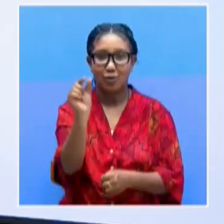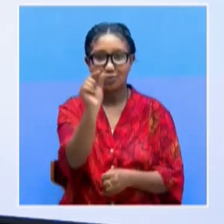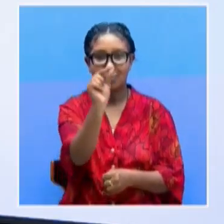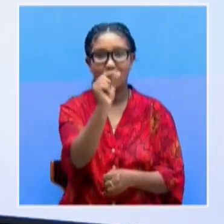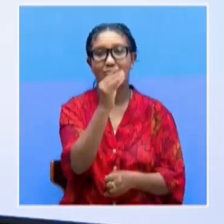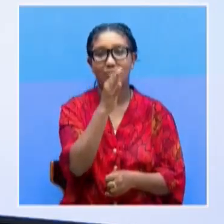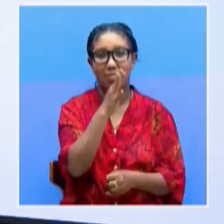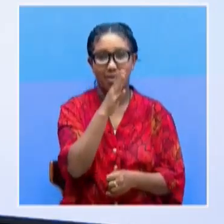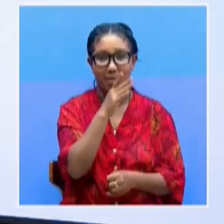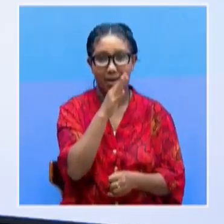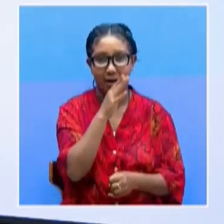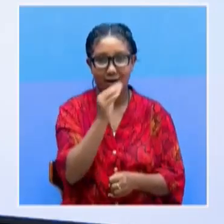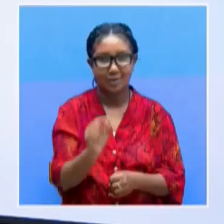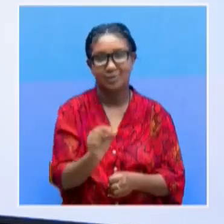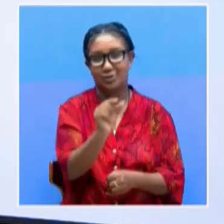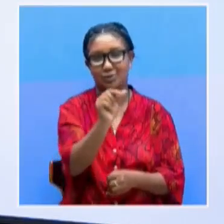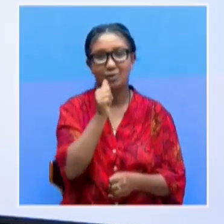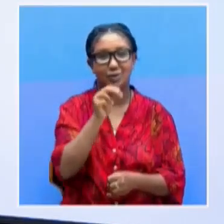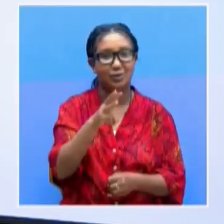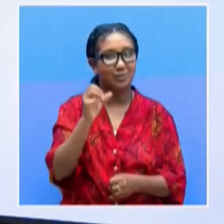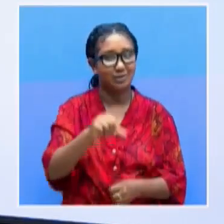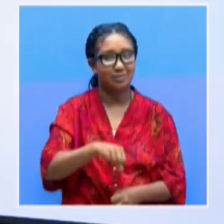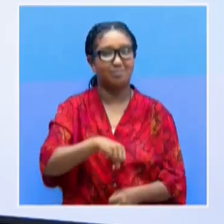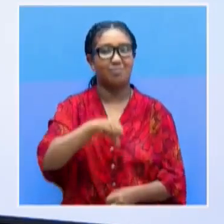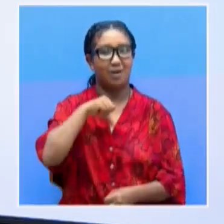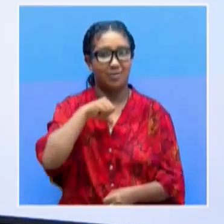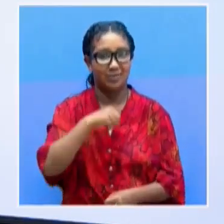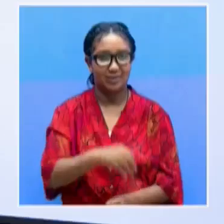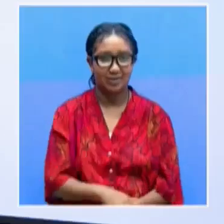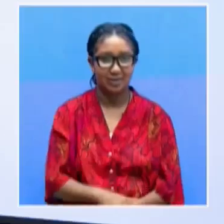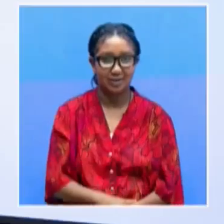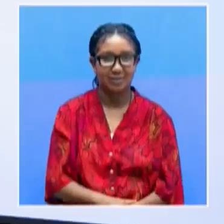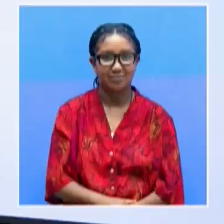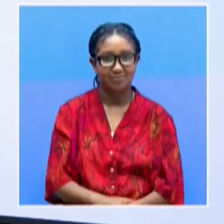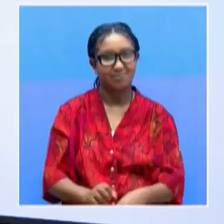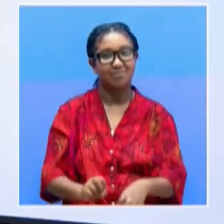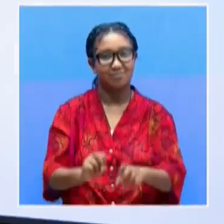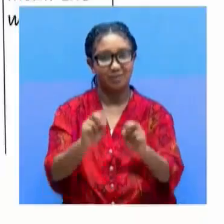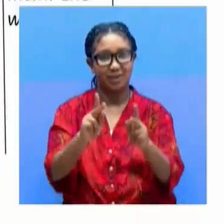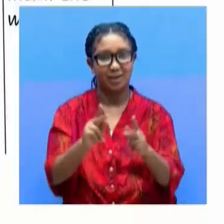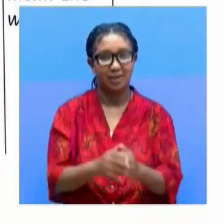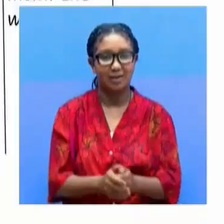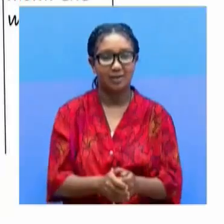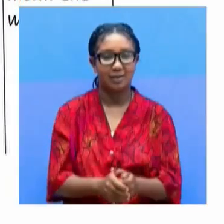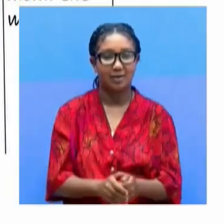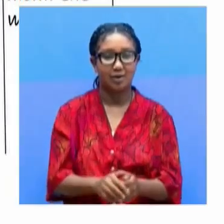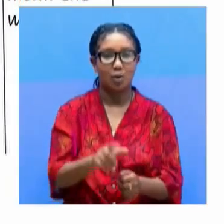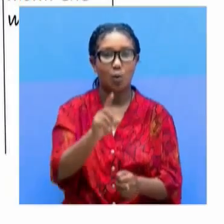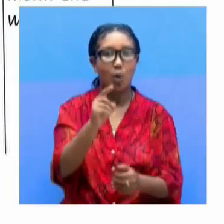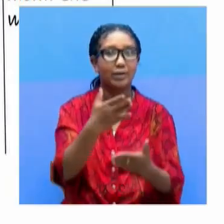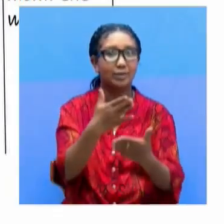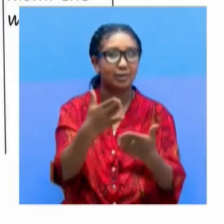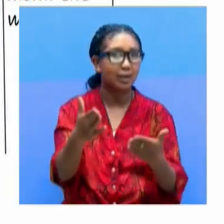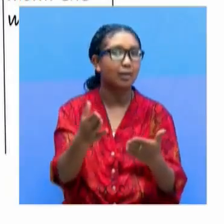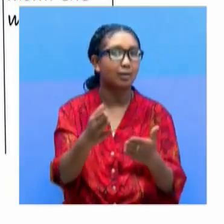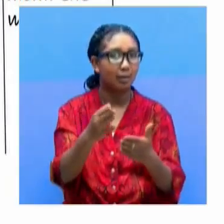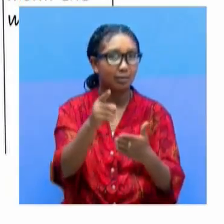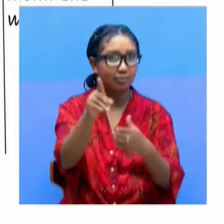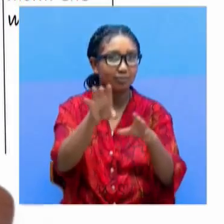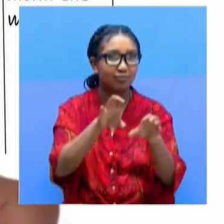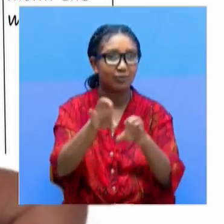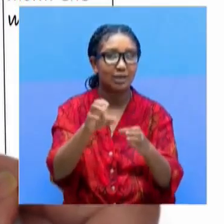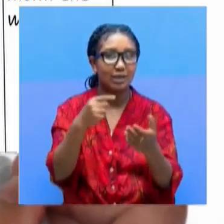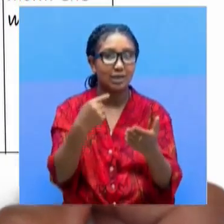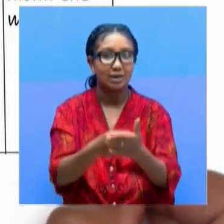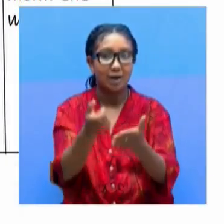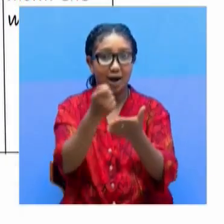my mom. She was proud. Okay. Only one thing that I want you to do. Write